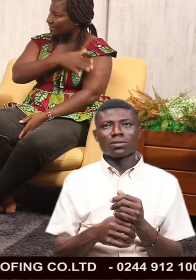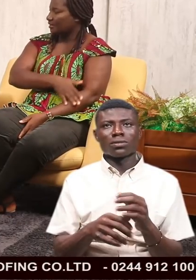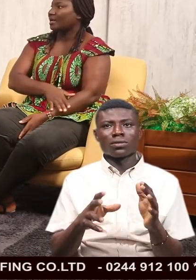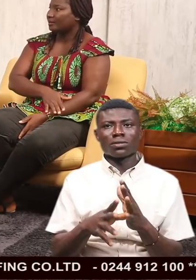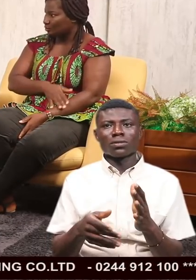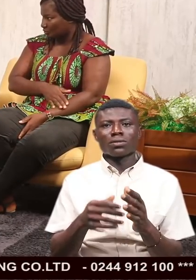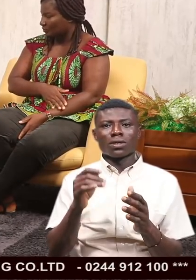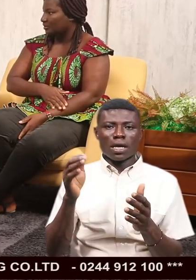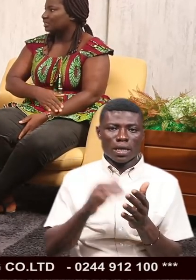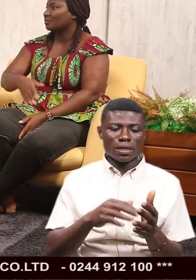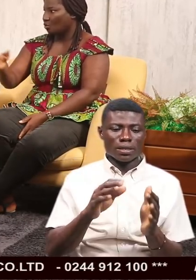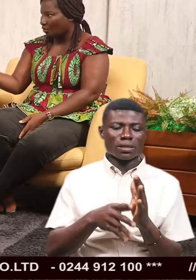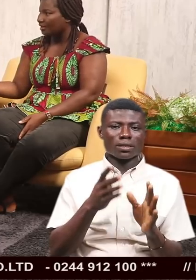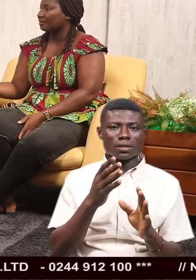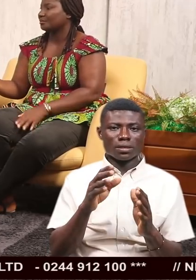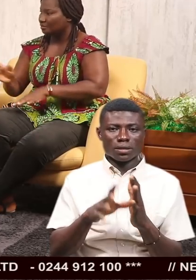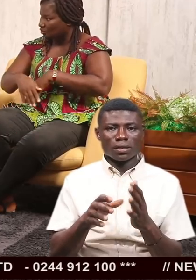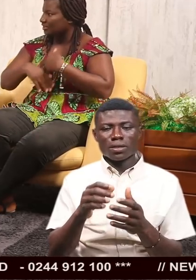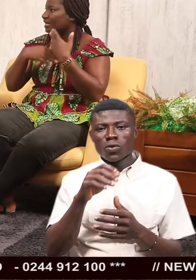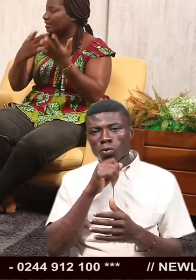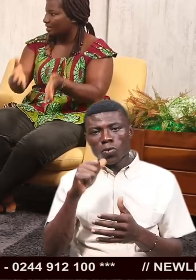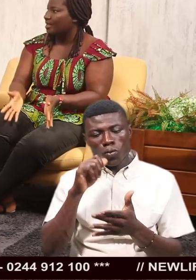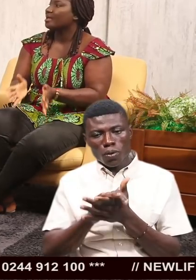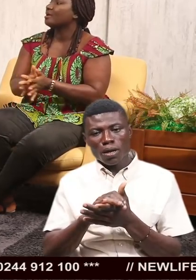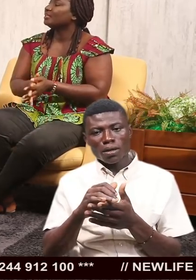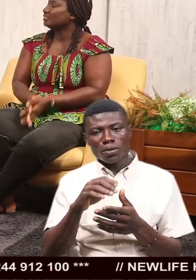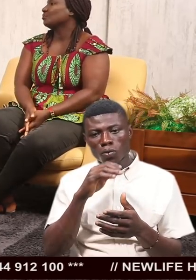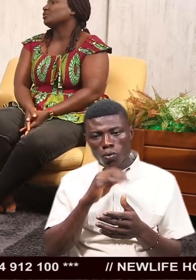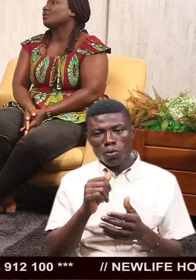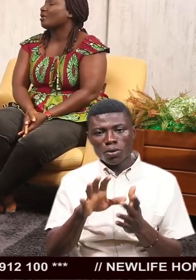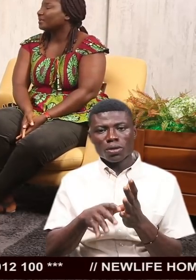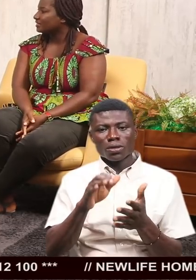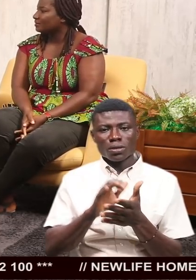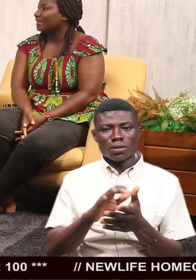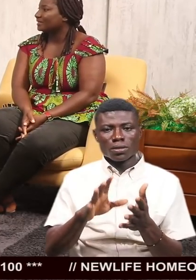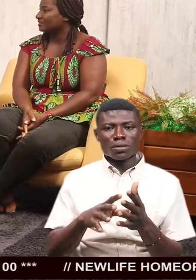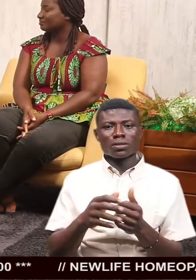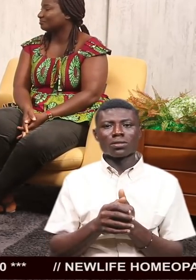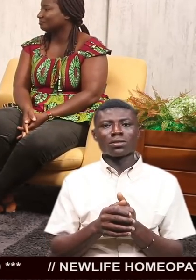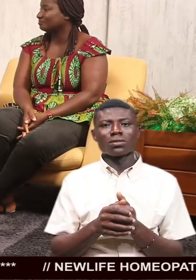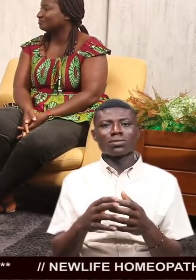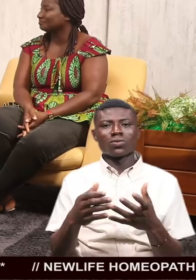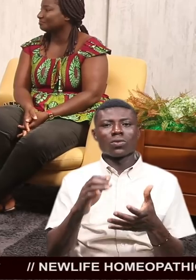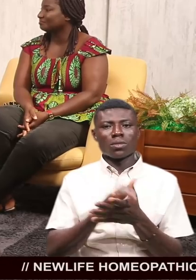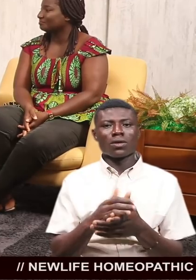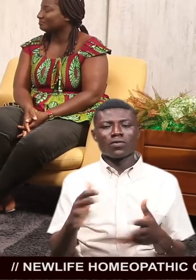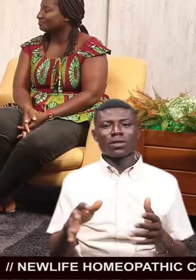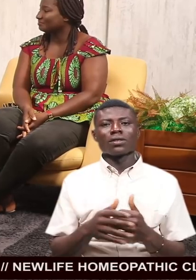no sabi di line so ti me koye no no sai ebe she mu na abeje ne band